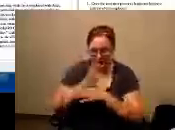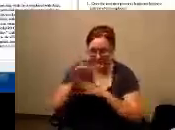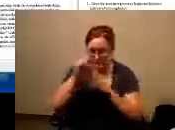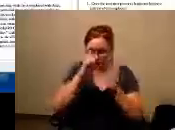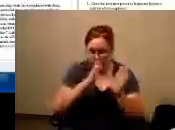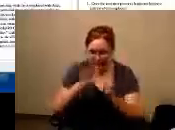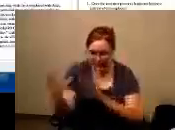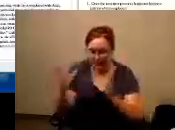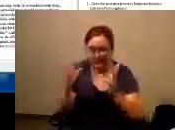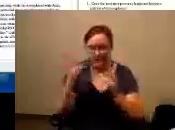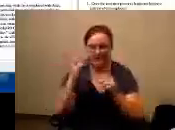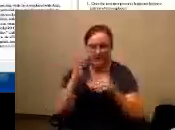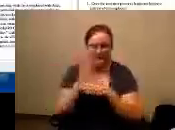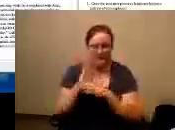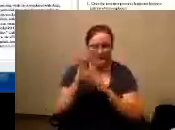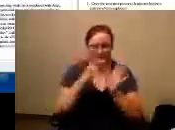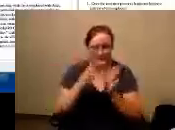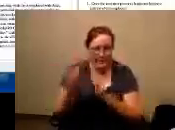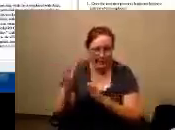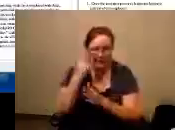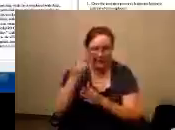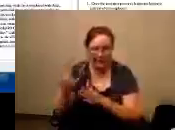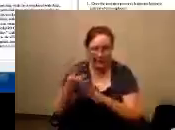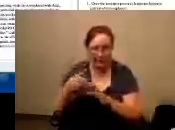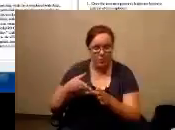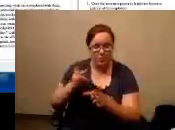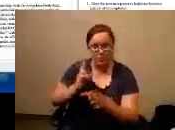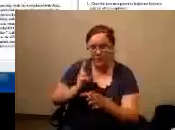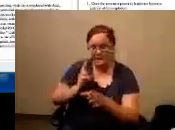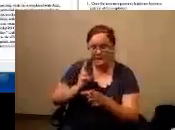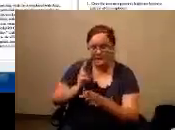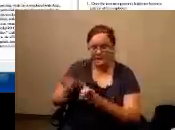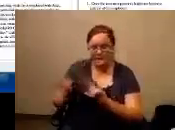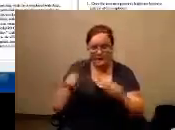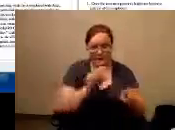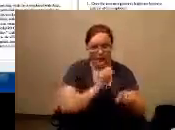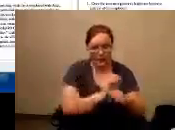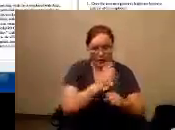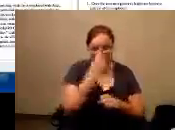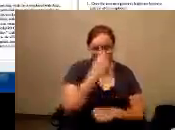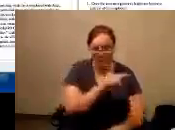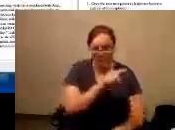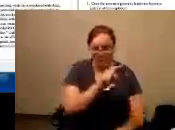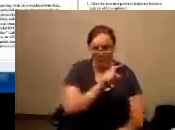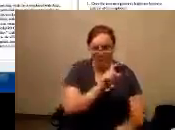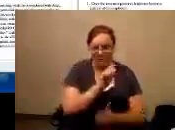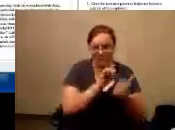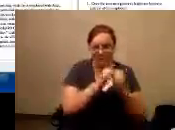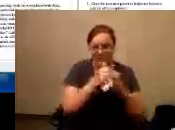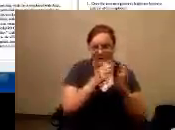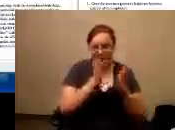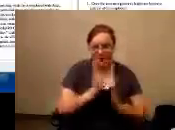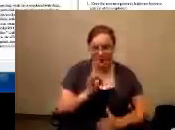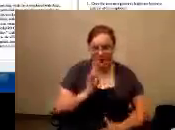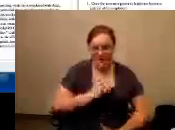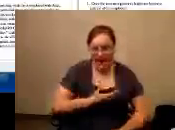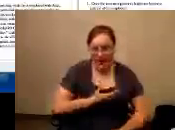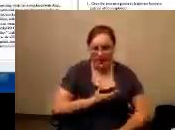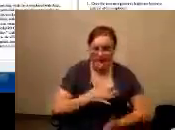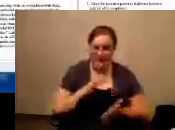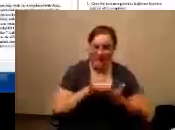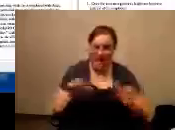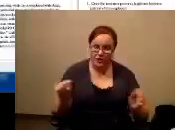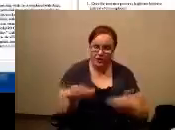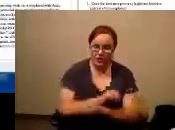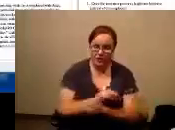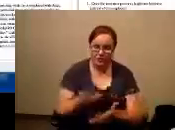our business plans. And if you were to quit and go to work for a competitor, it could be devastating